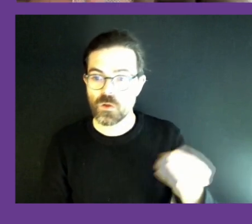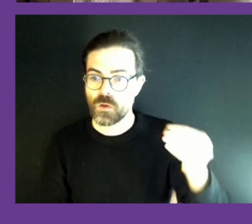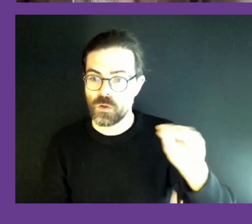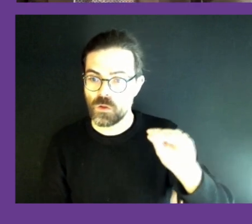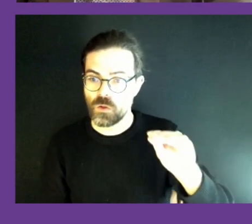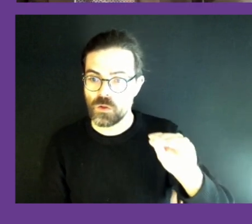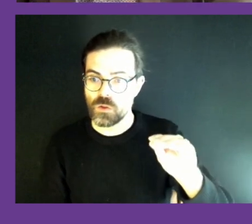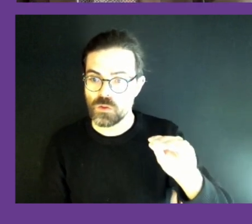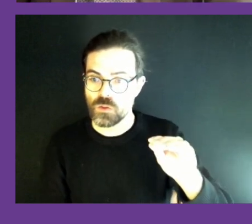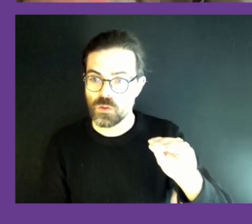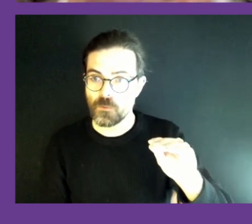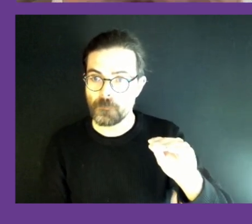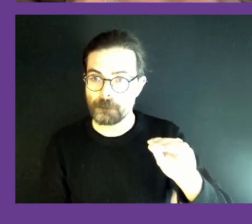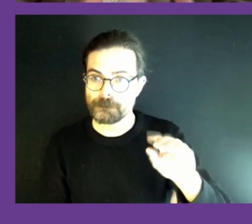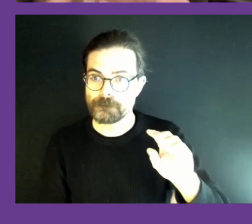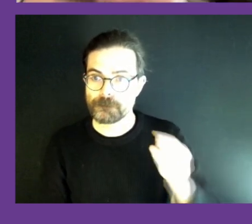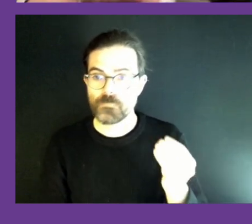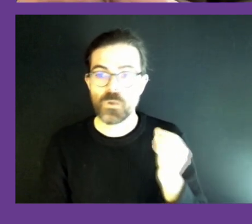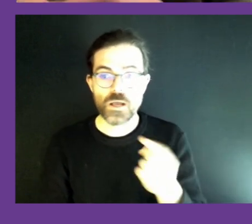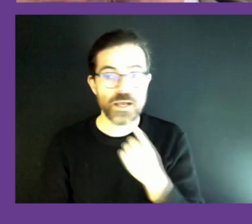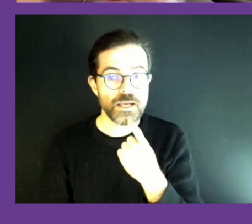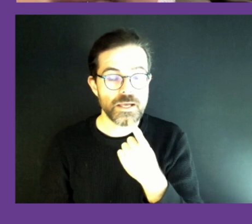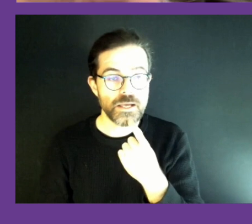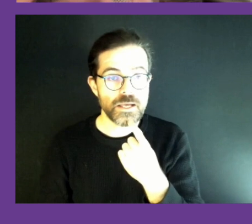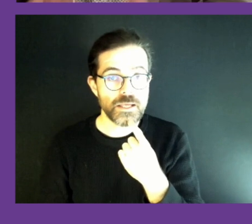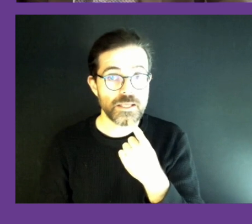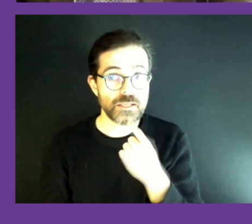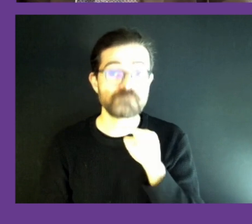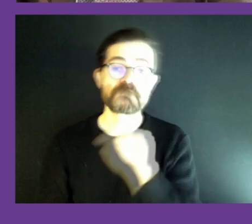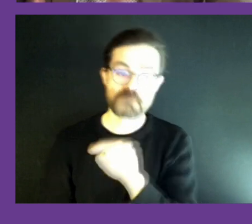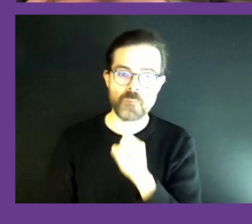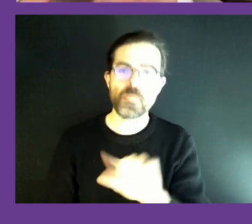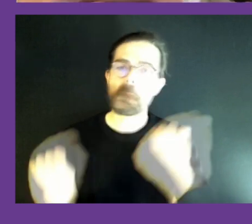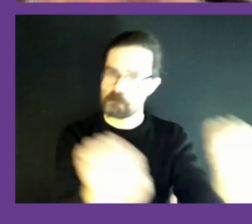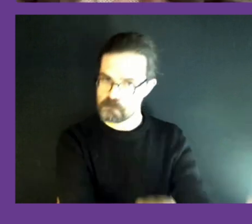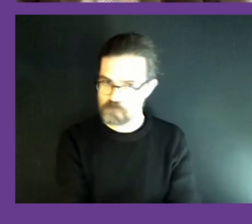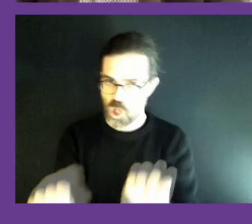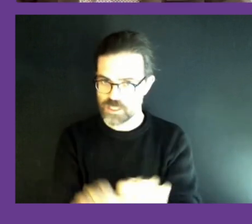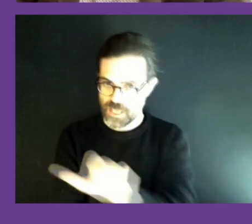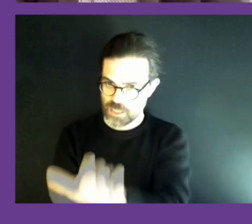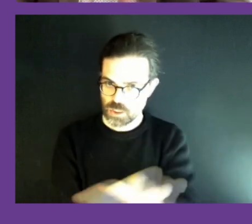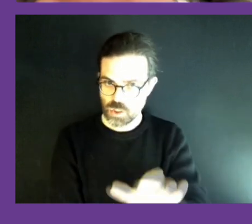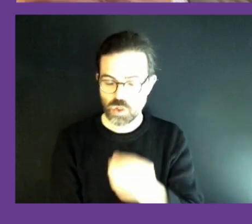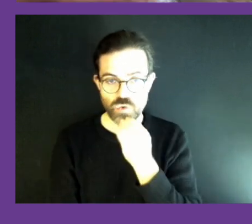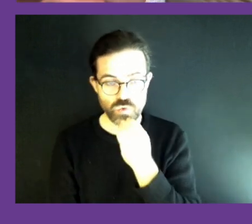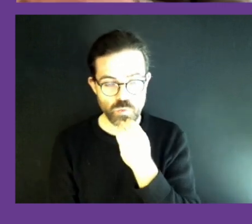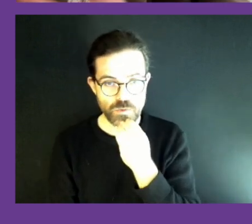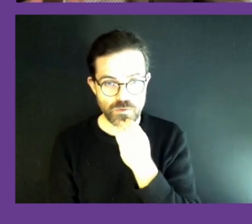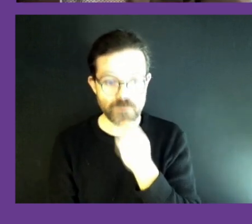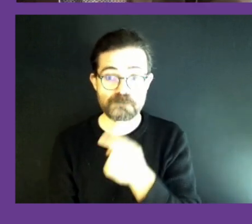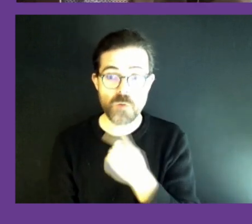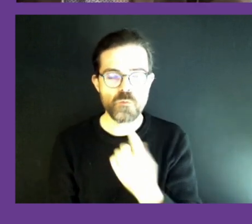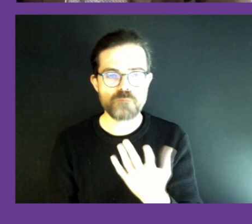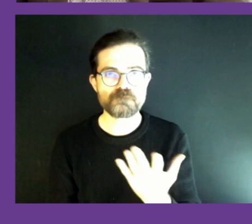the market of the European Union. They protect consumers, which is a very important thing because they ensure the safety,